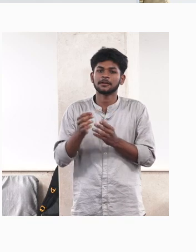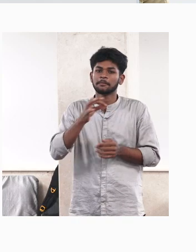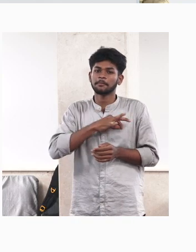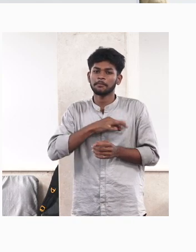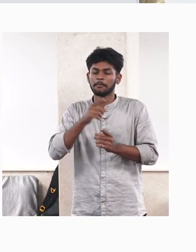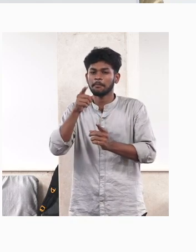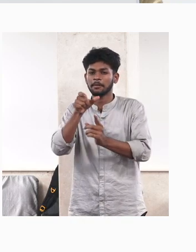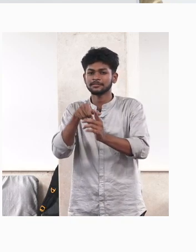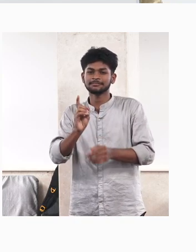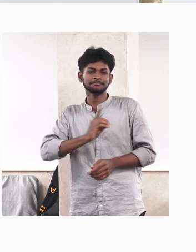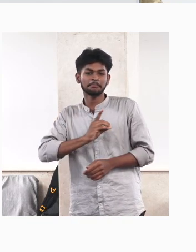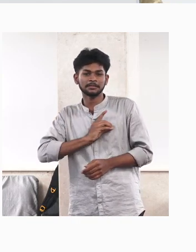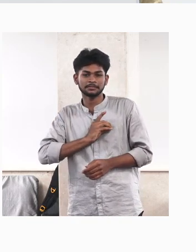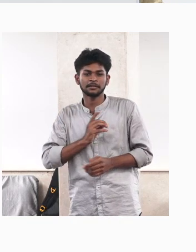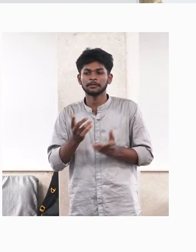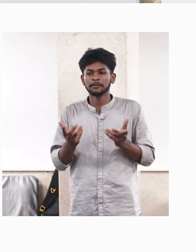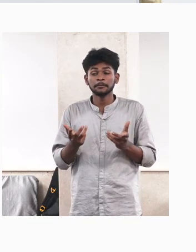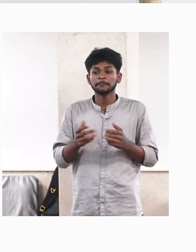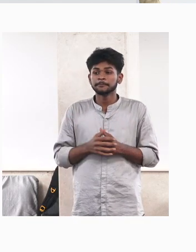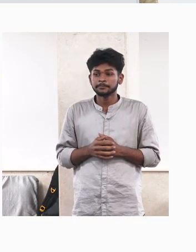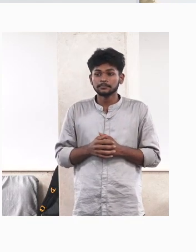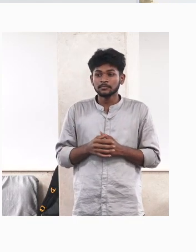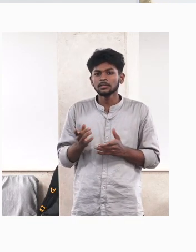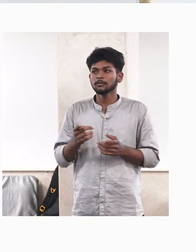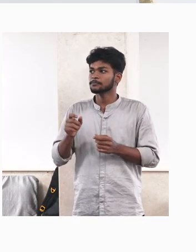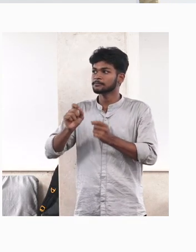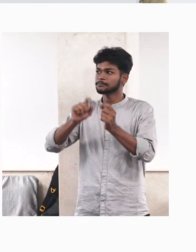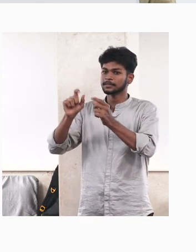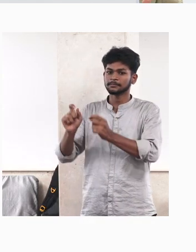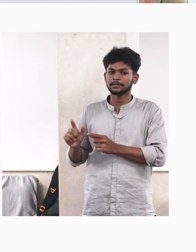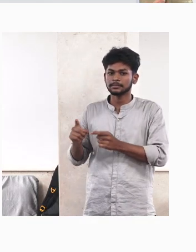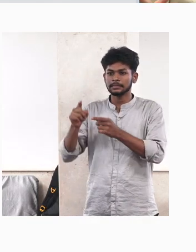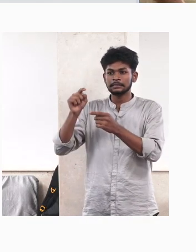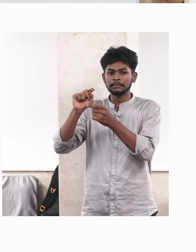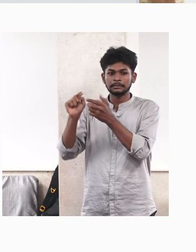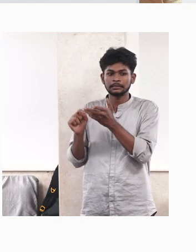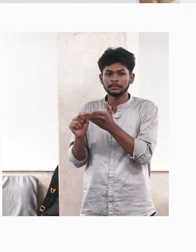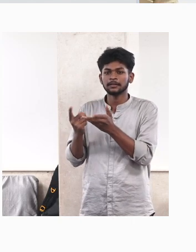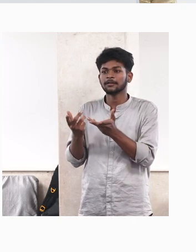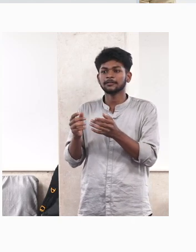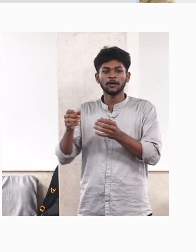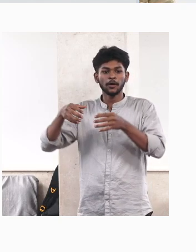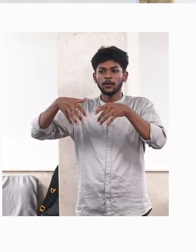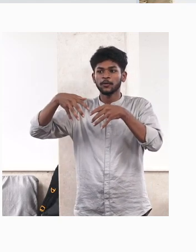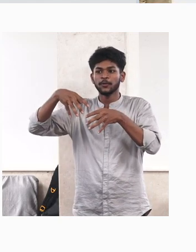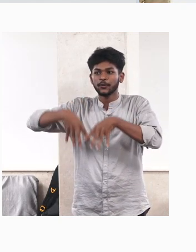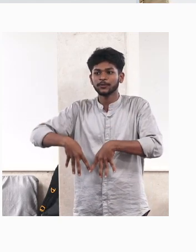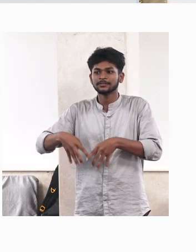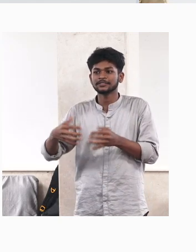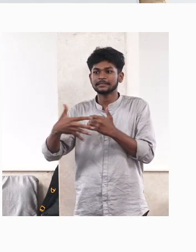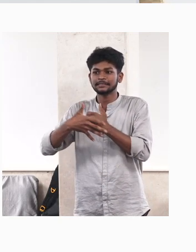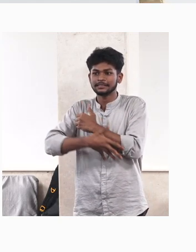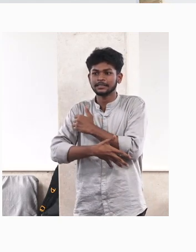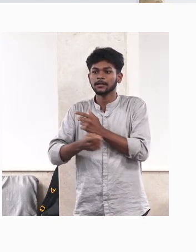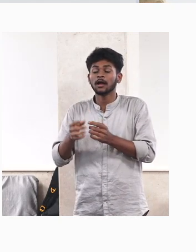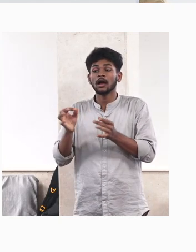person. So this approach has for sure some roots behind, that are